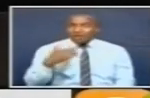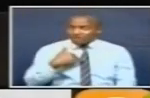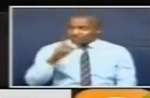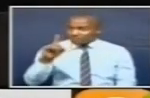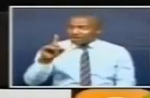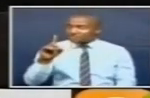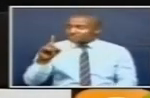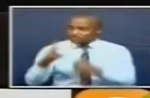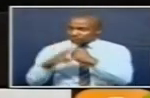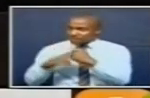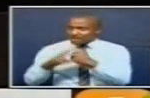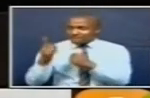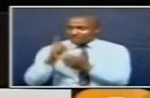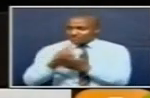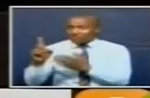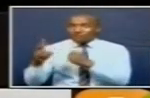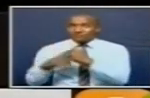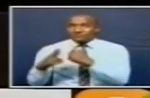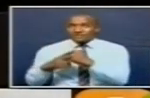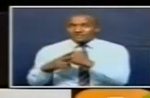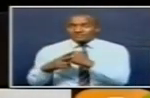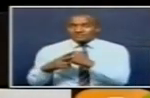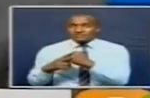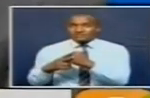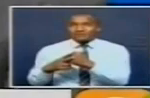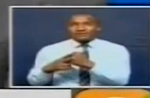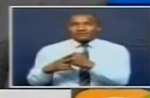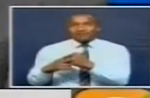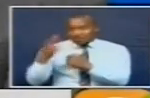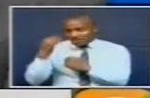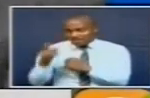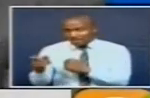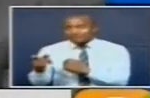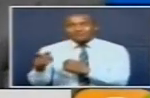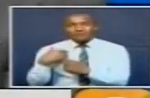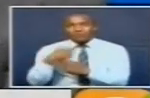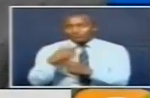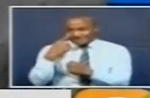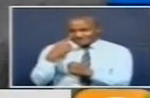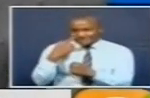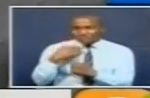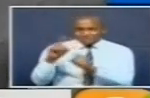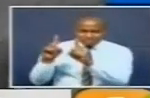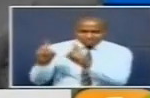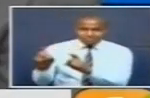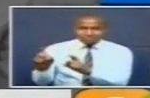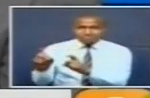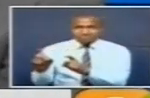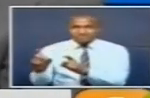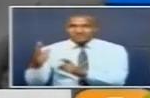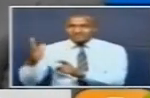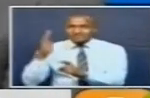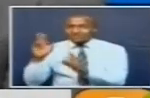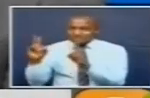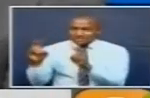week of July. And here we are concerned about stress testing, a bit of security